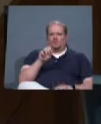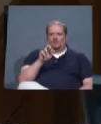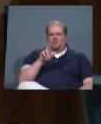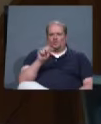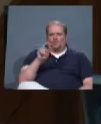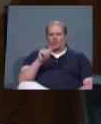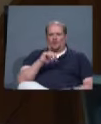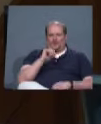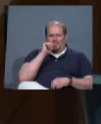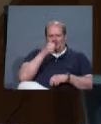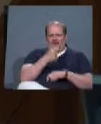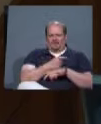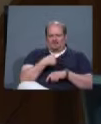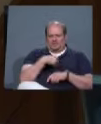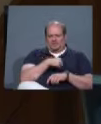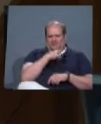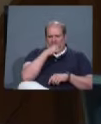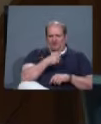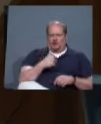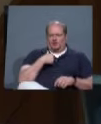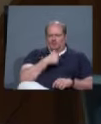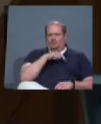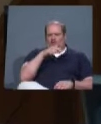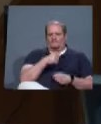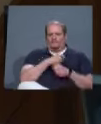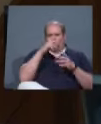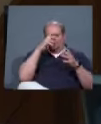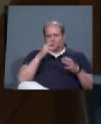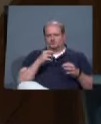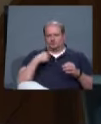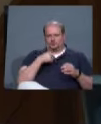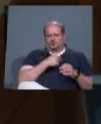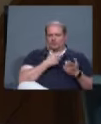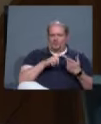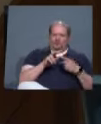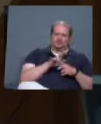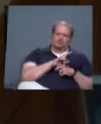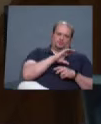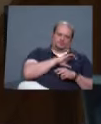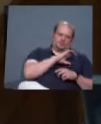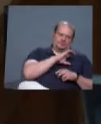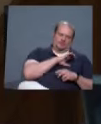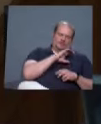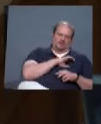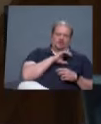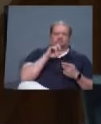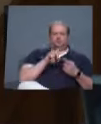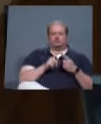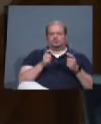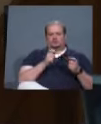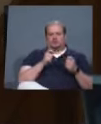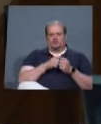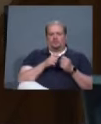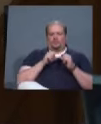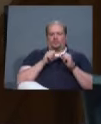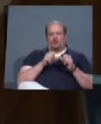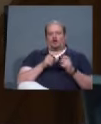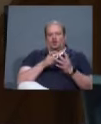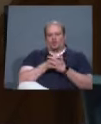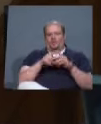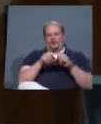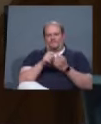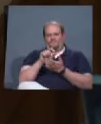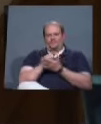day. We're not. And so we've got to make a choice of, do we want to use our police department to deal with ongoing